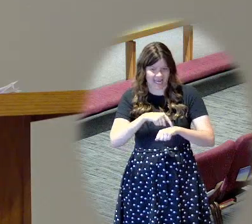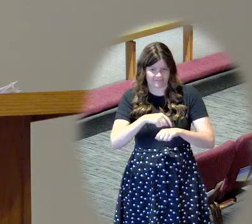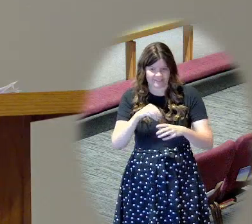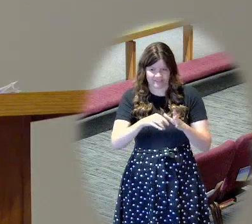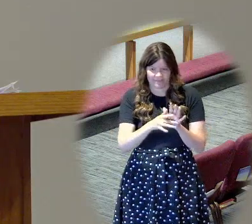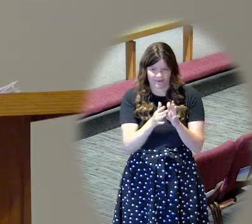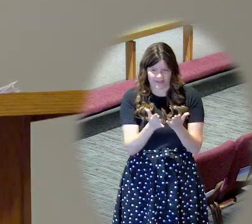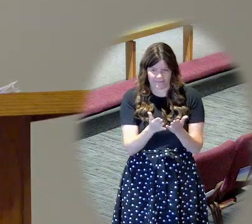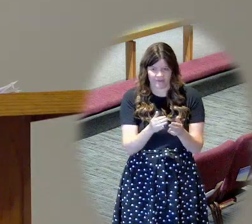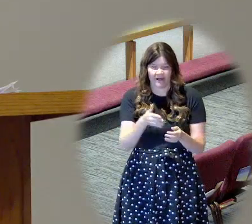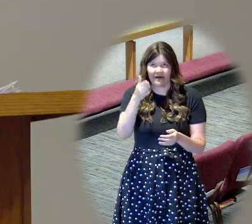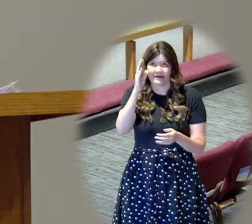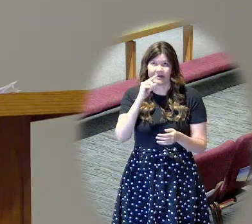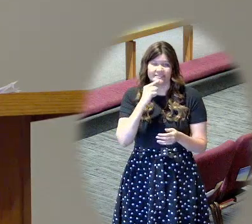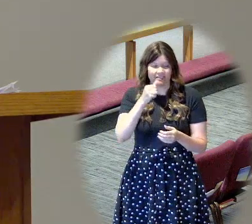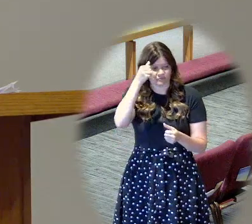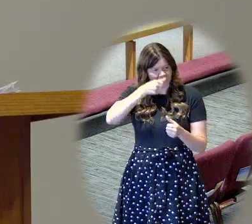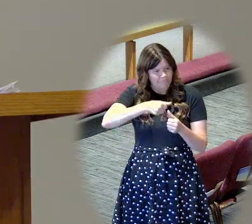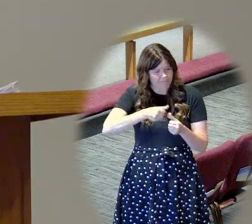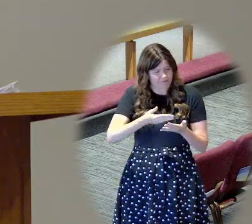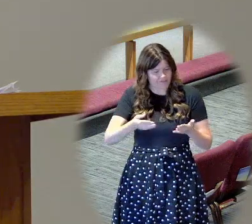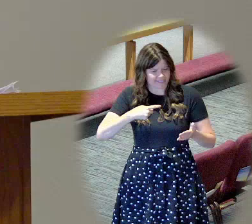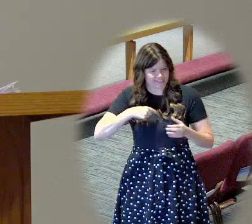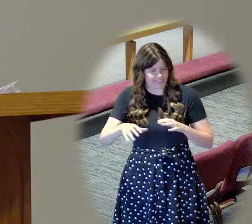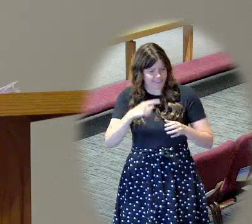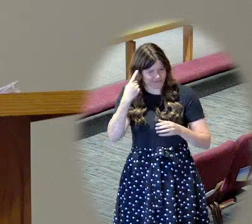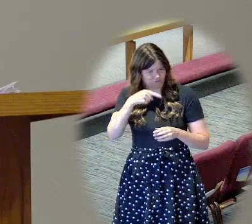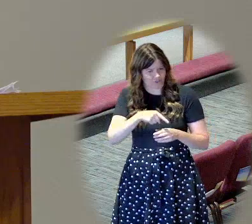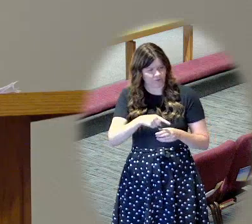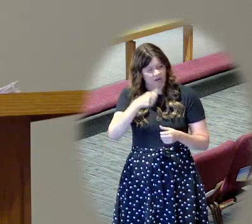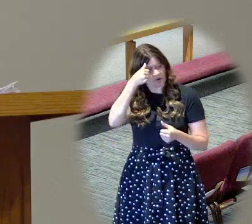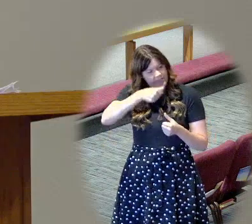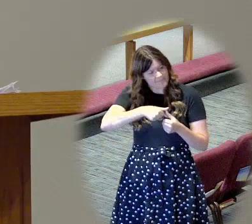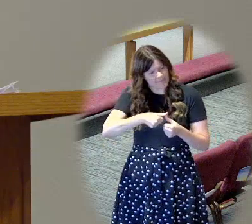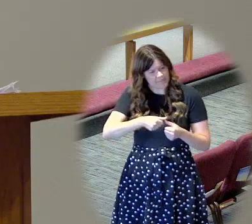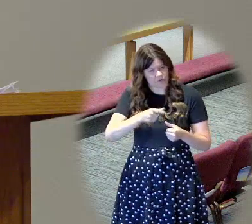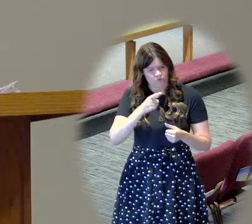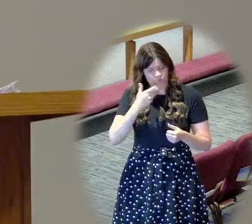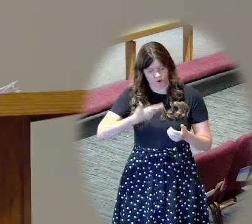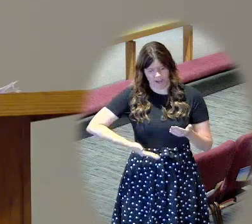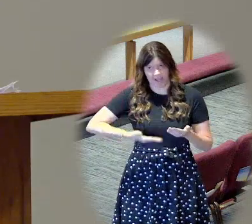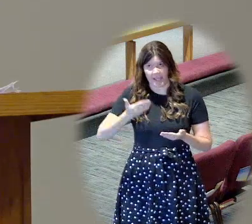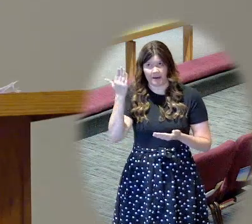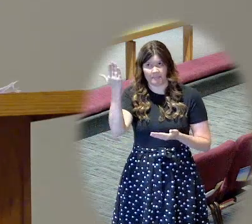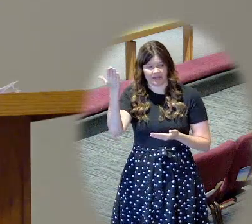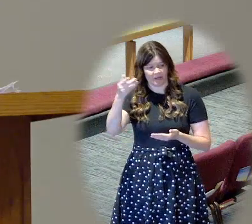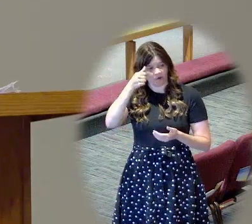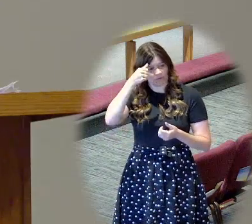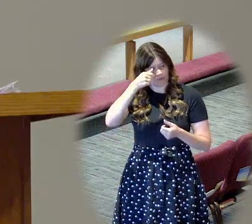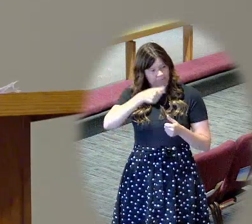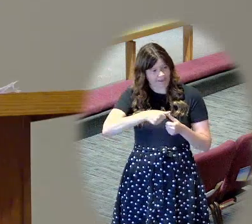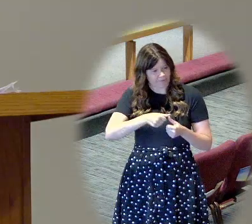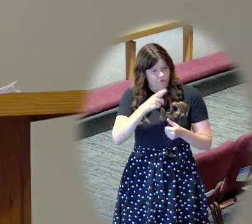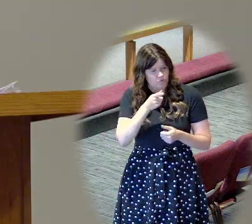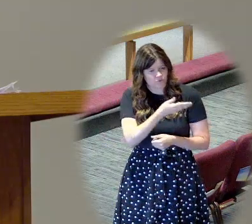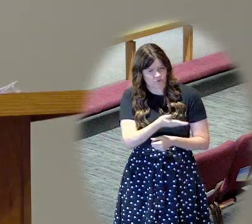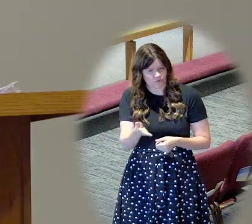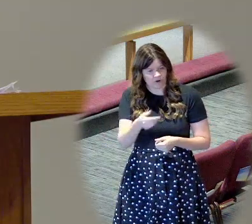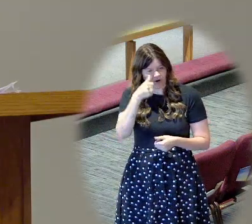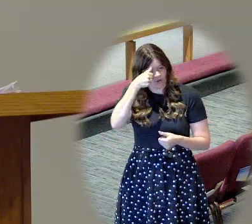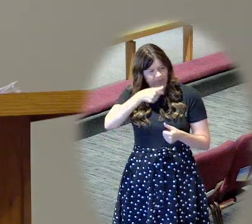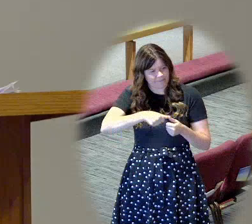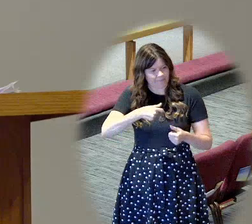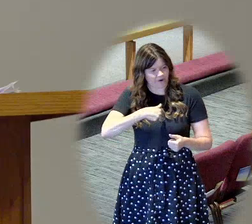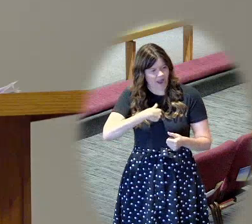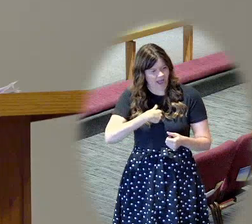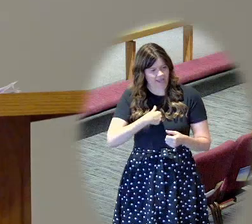remember what I have done for you. Remember who I am. Remember who you are. Remember how you were slaves in Egypt, but I freed you.